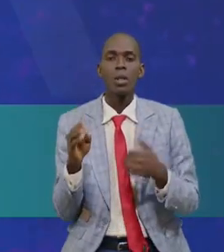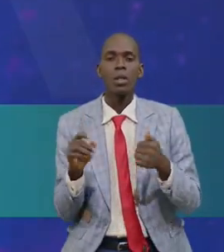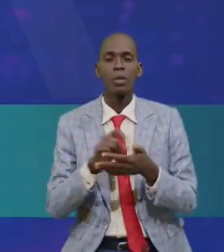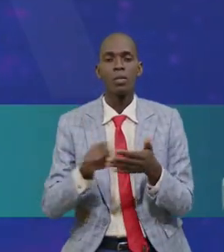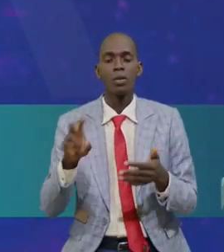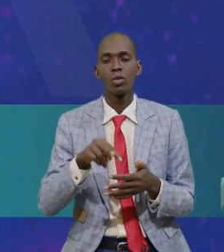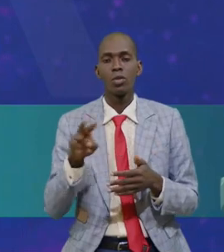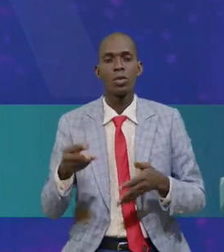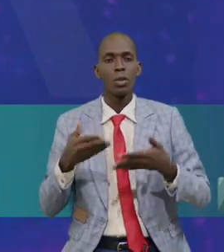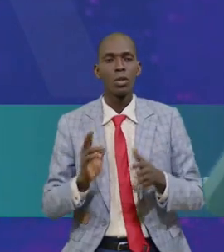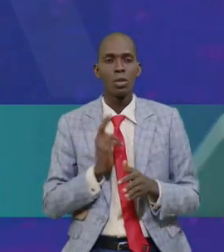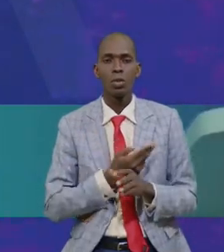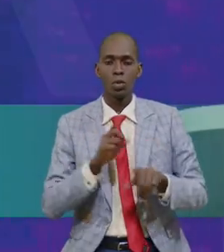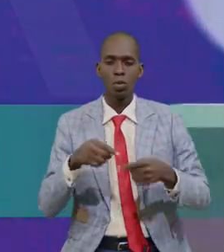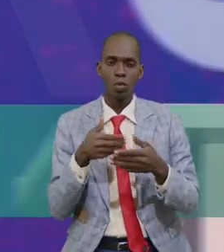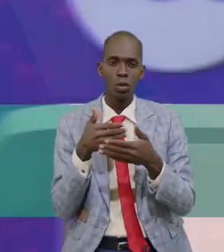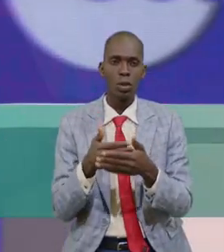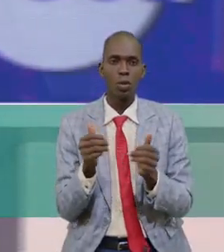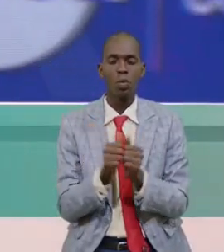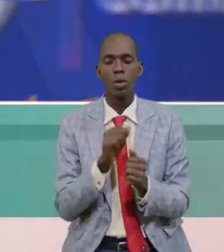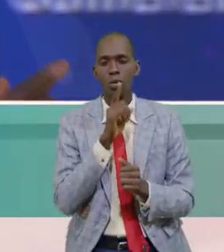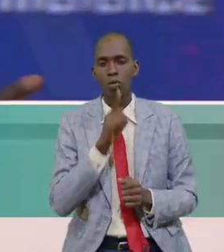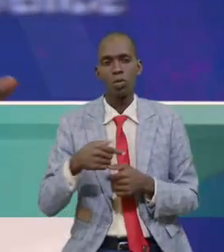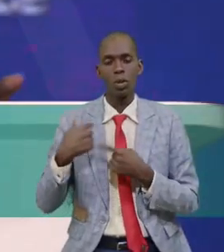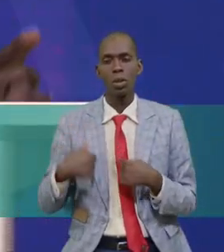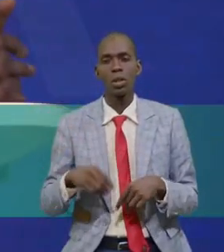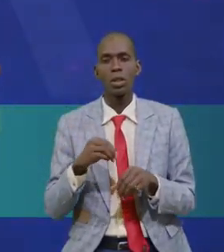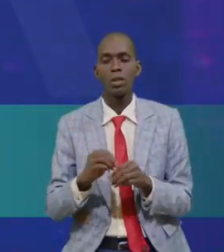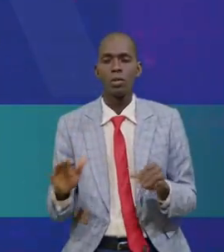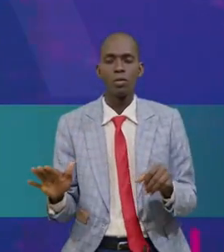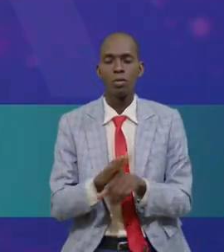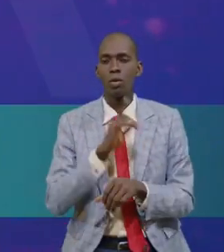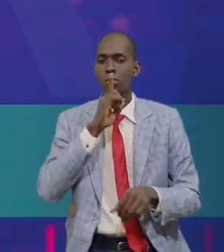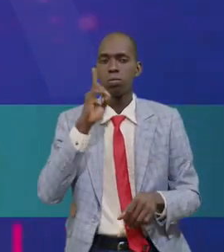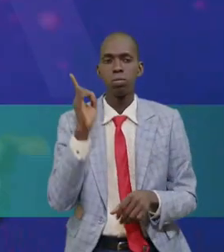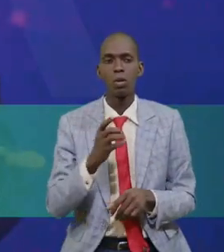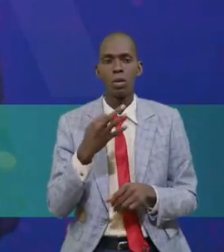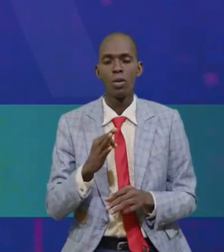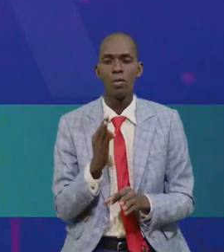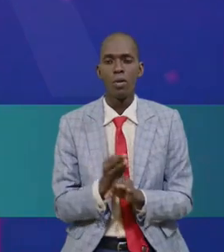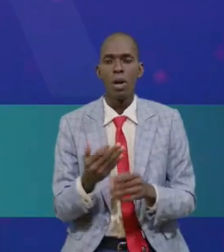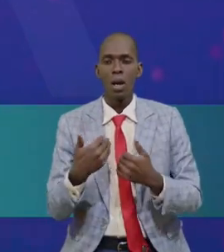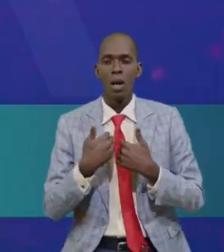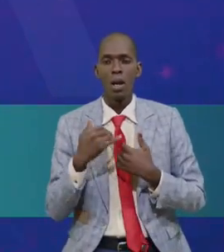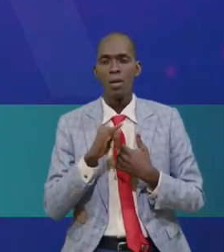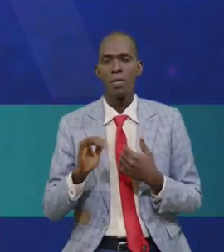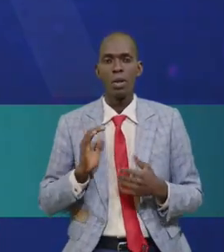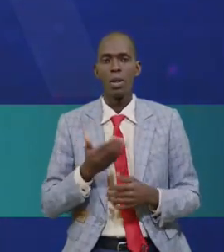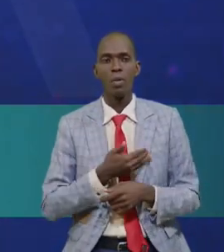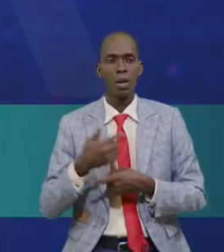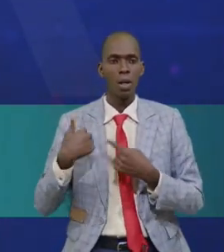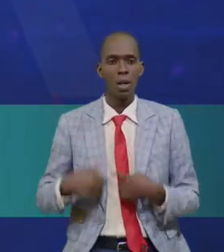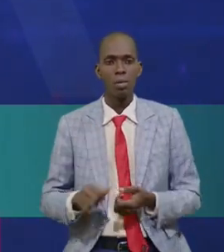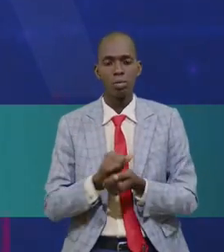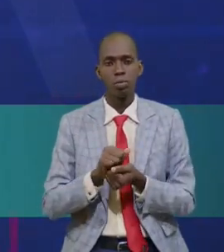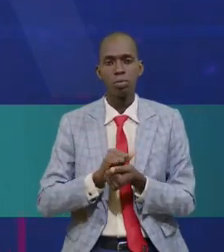true heart, in full assurance of faith, having our hearts sprinkled from an